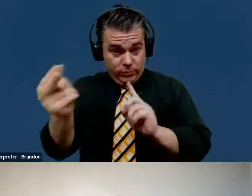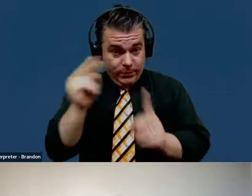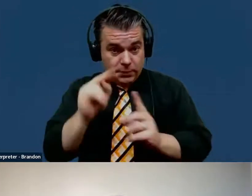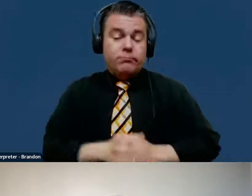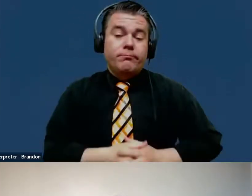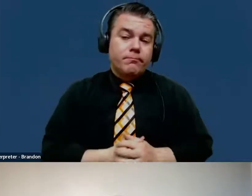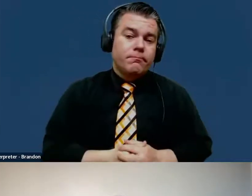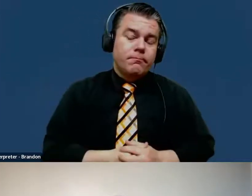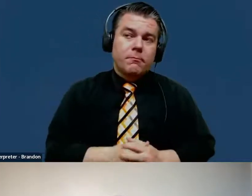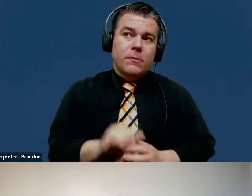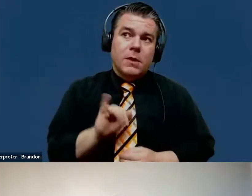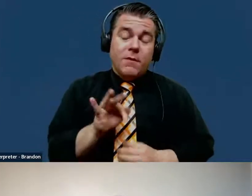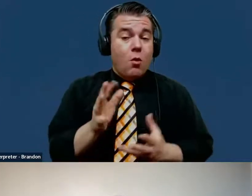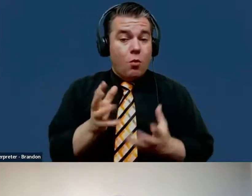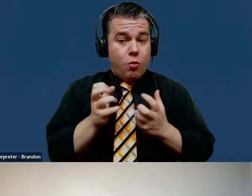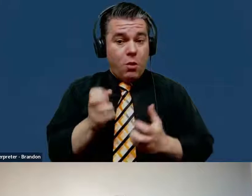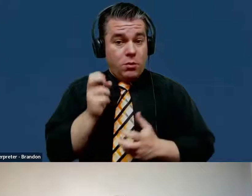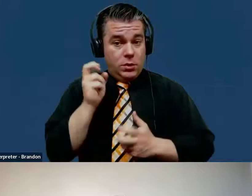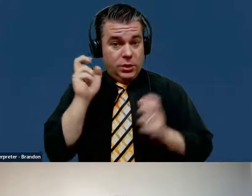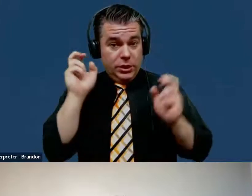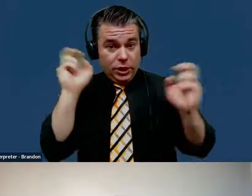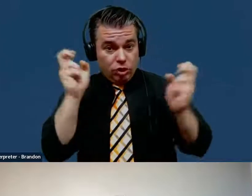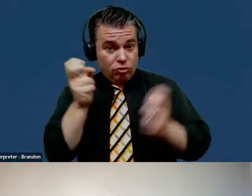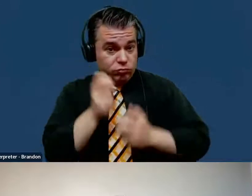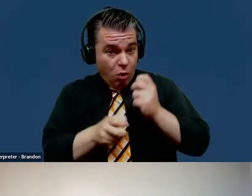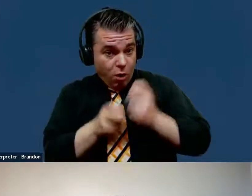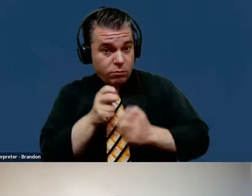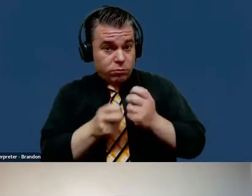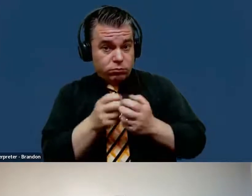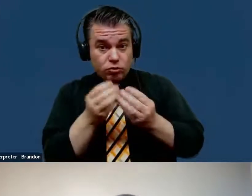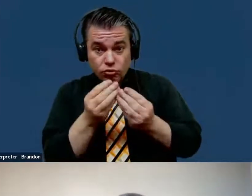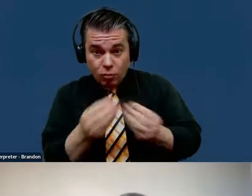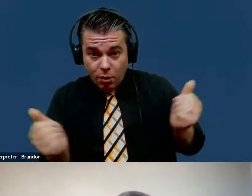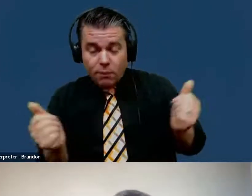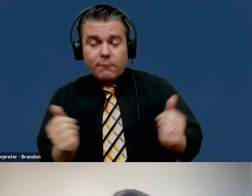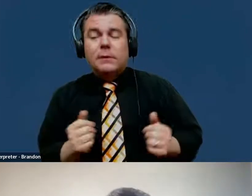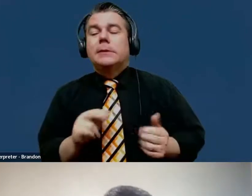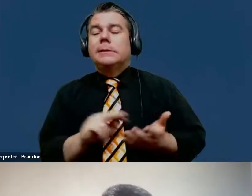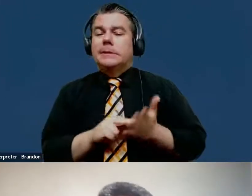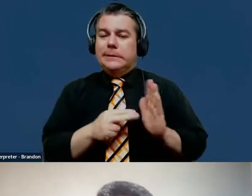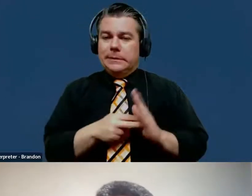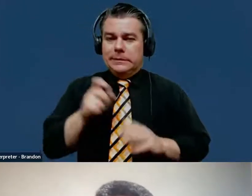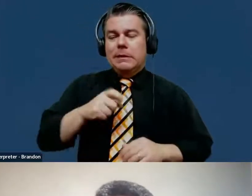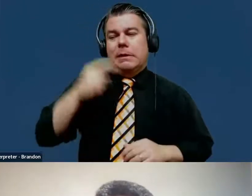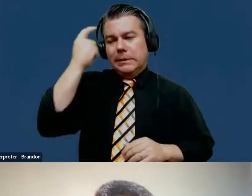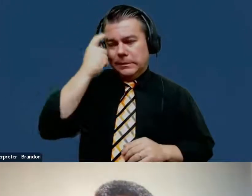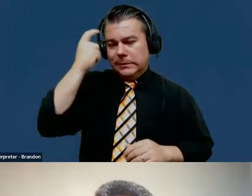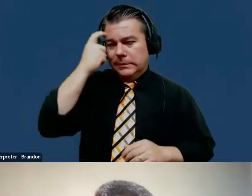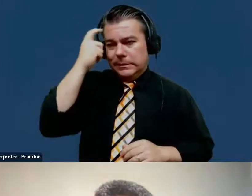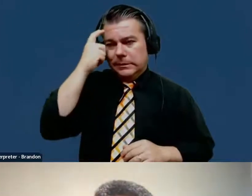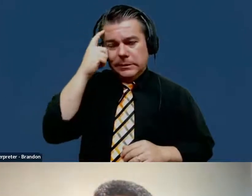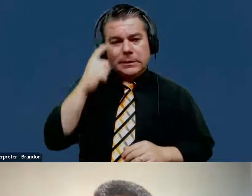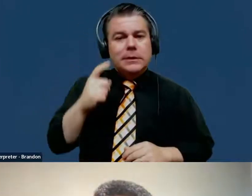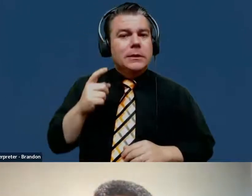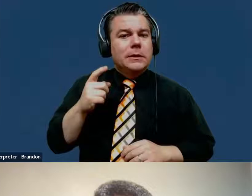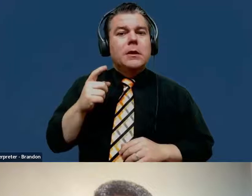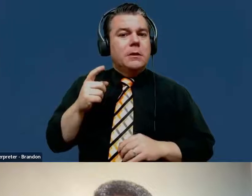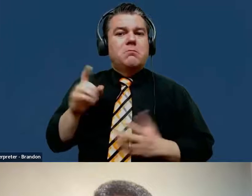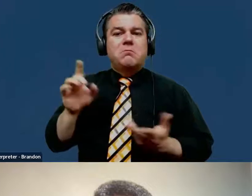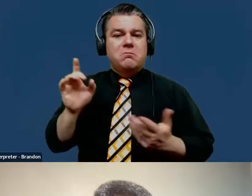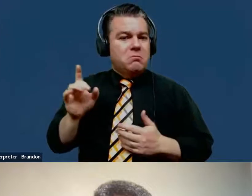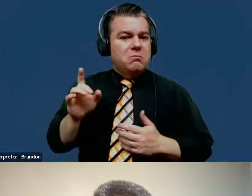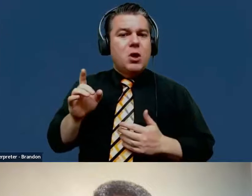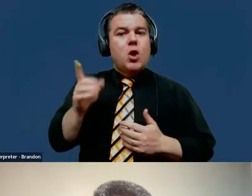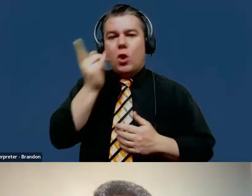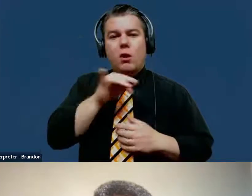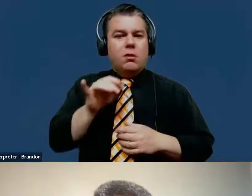if we want to solve these issues, we have to think about building something like a digitalization roadmap